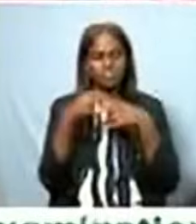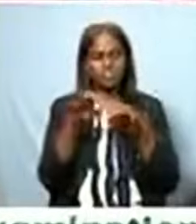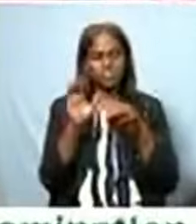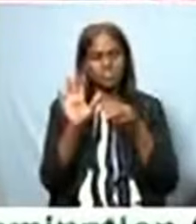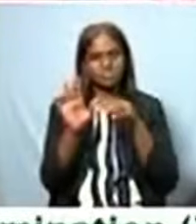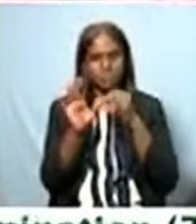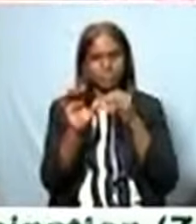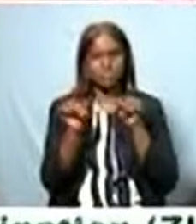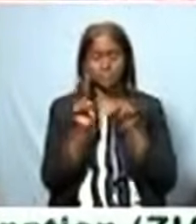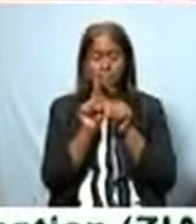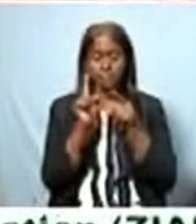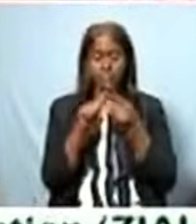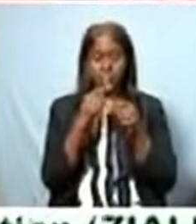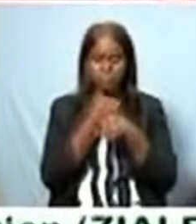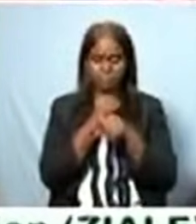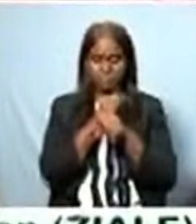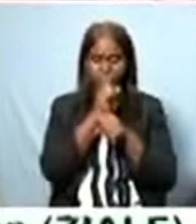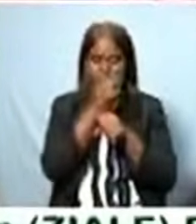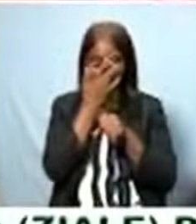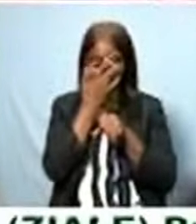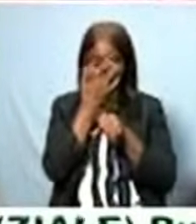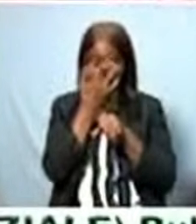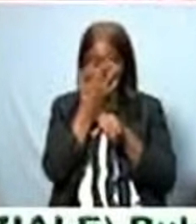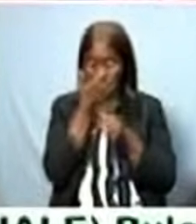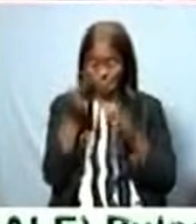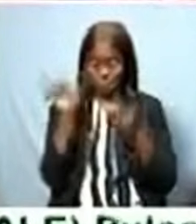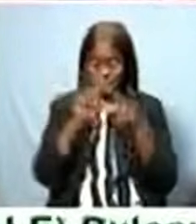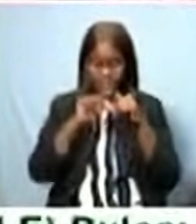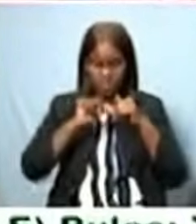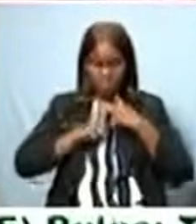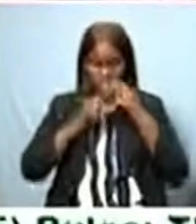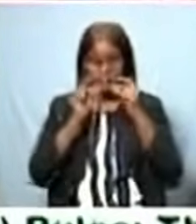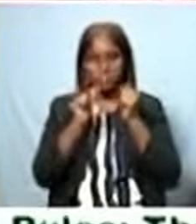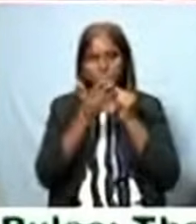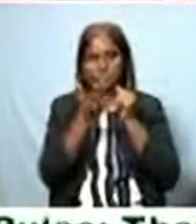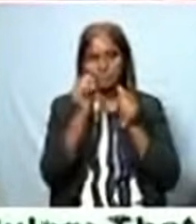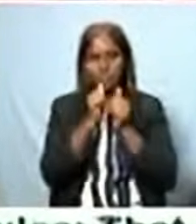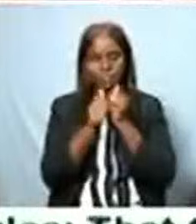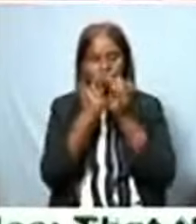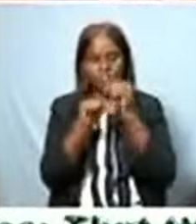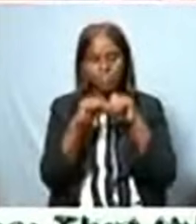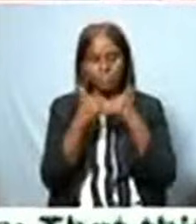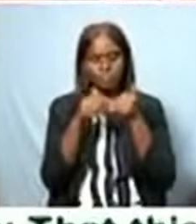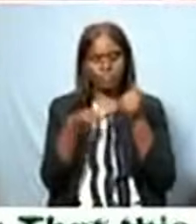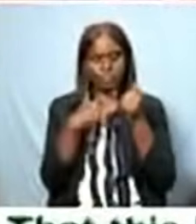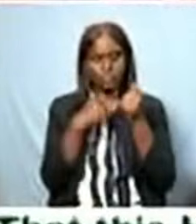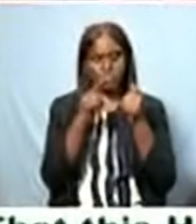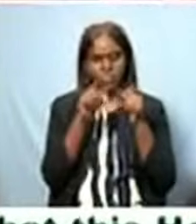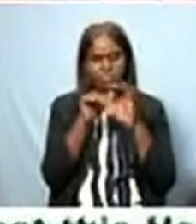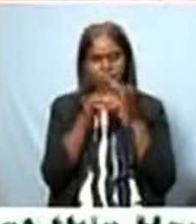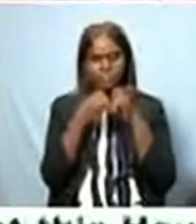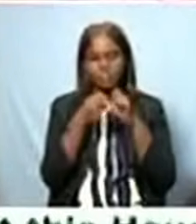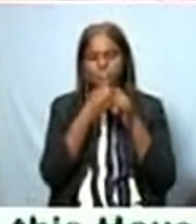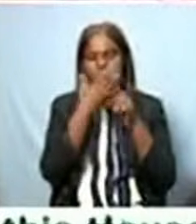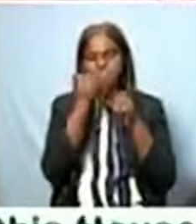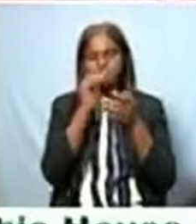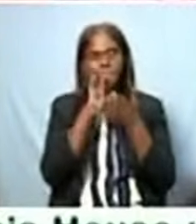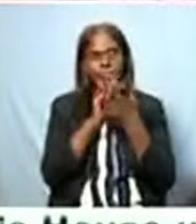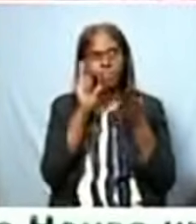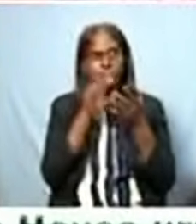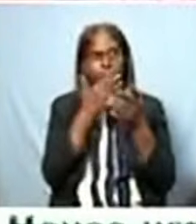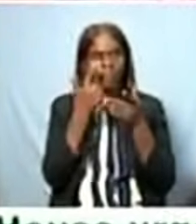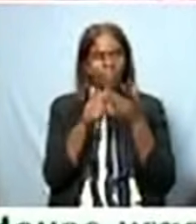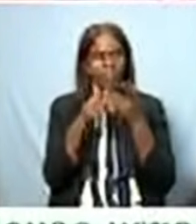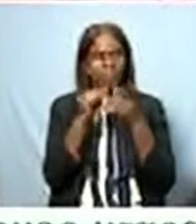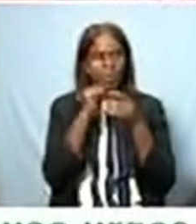continue to ensure that until we reach that which we feel that is even much better, so you